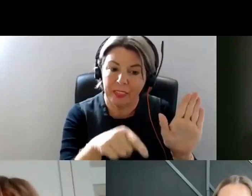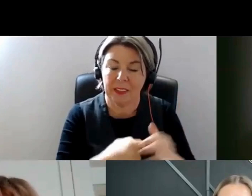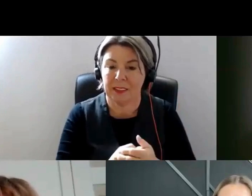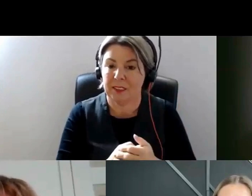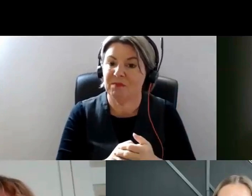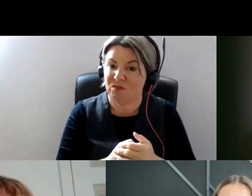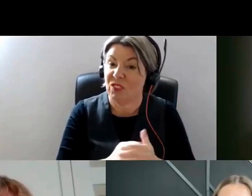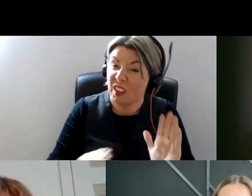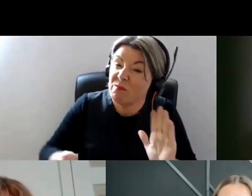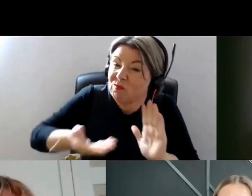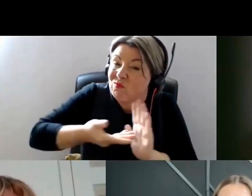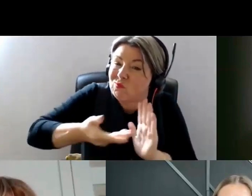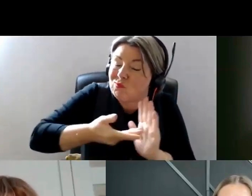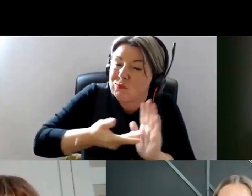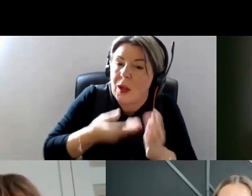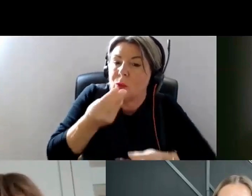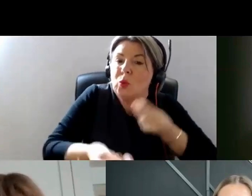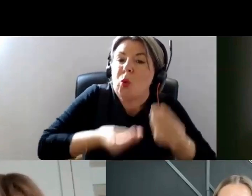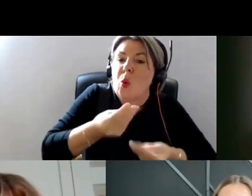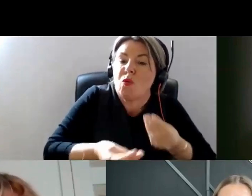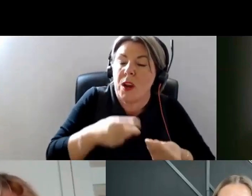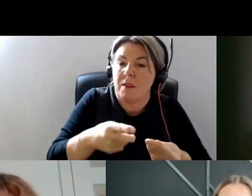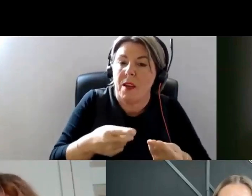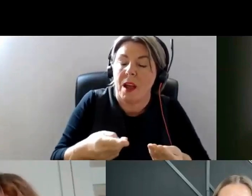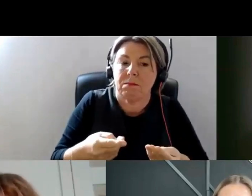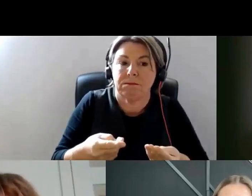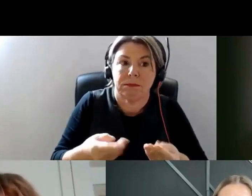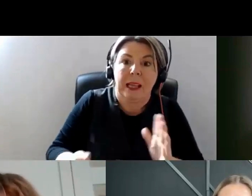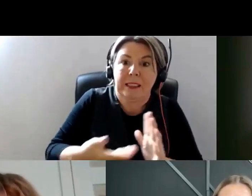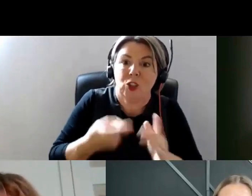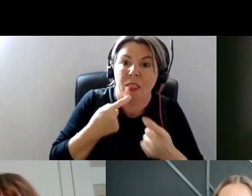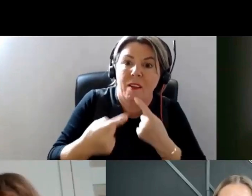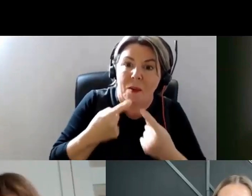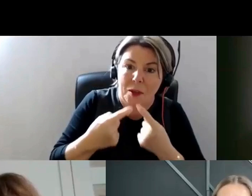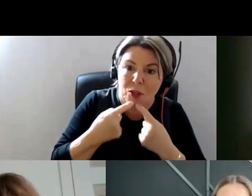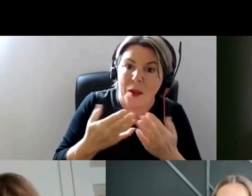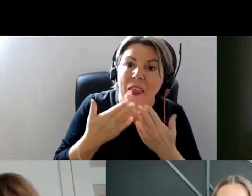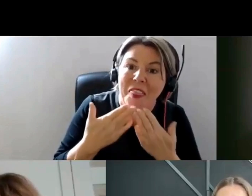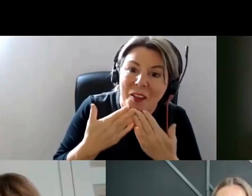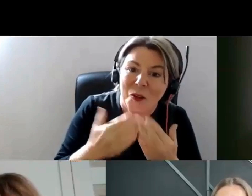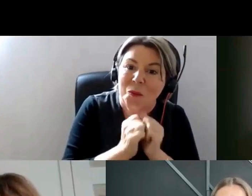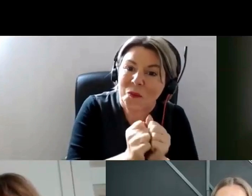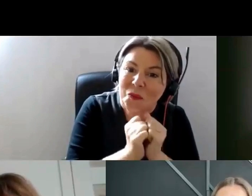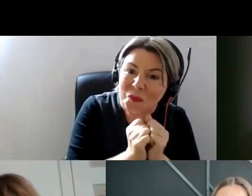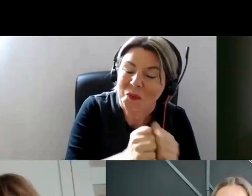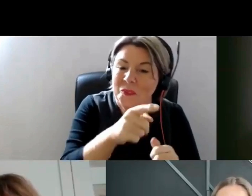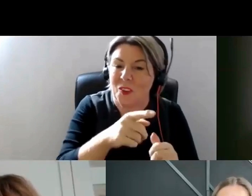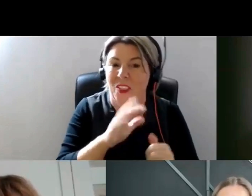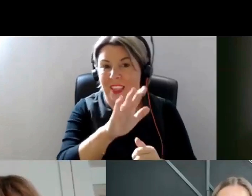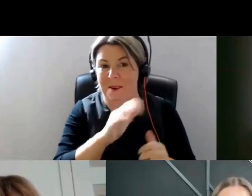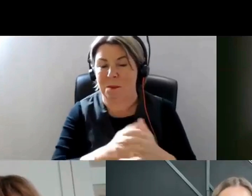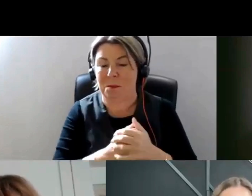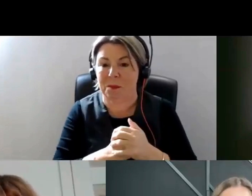really enhances, I think, the story that we tell around the sessions. So thanks, Claire, for joining us today as